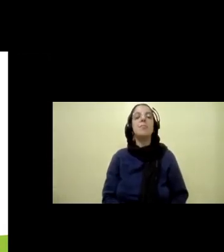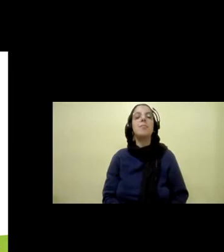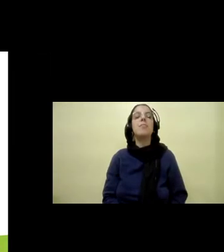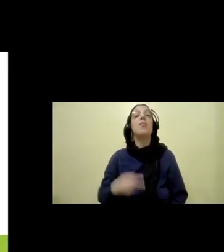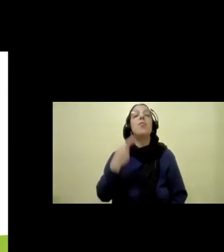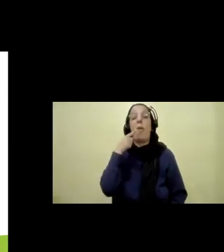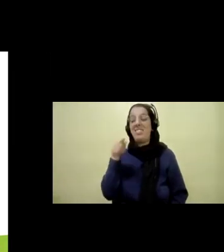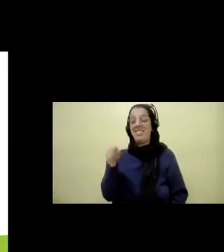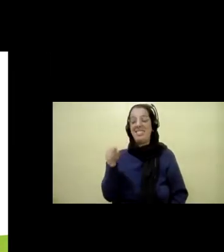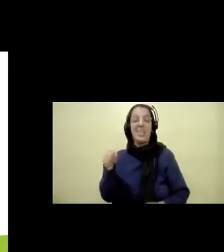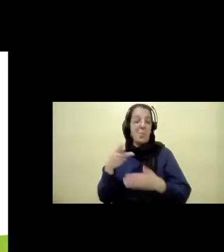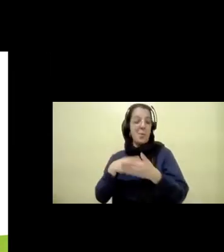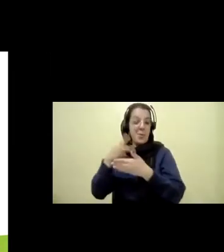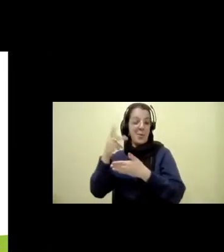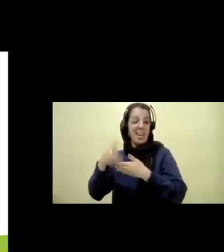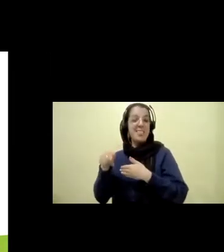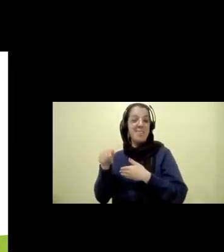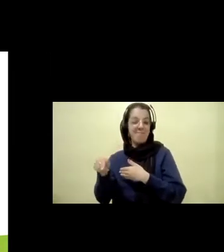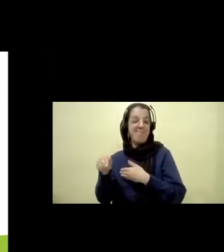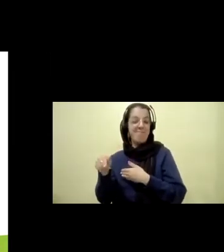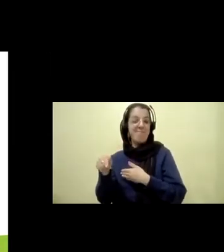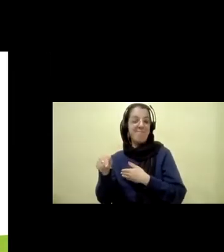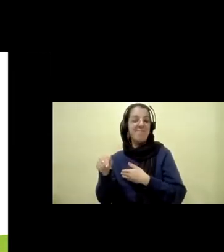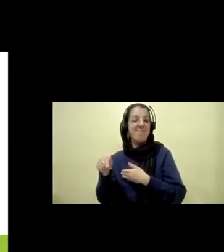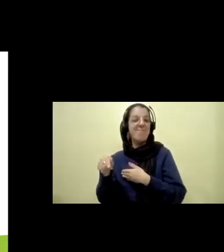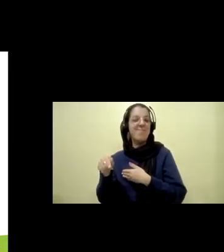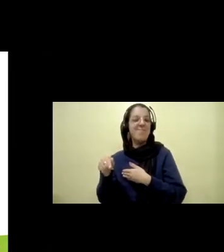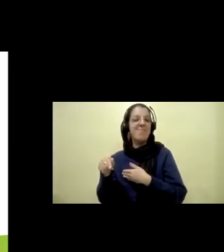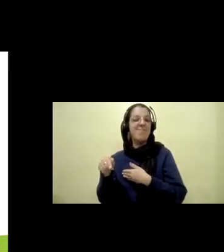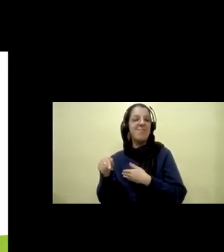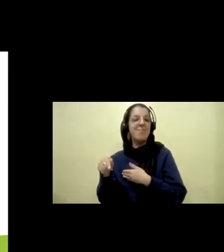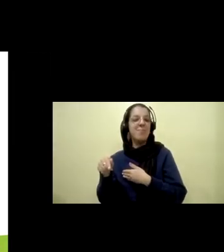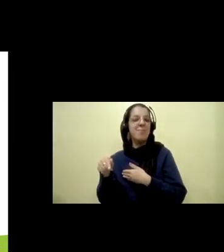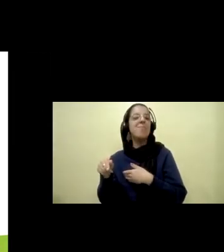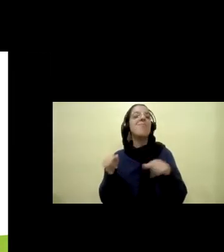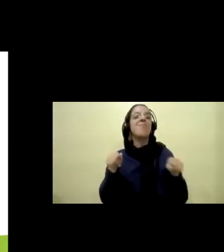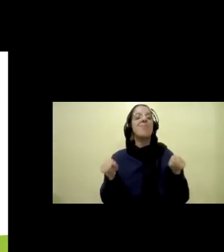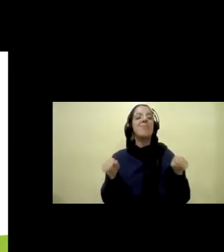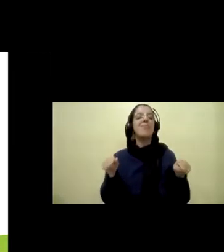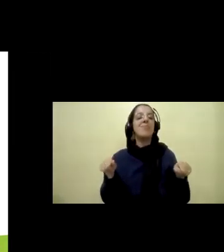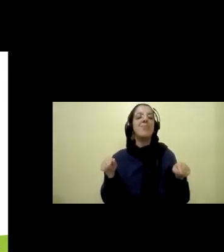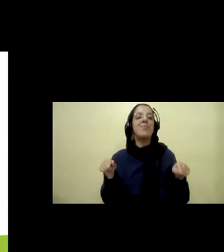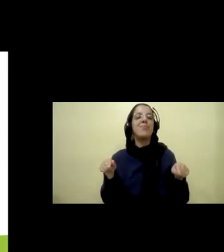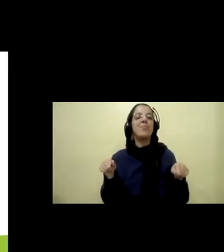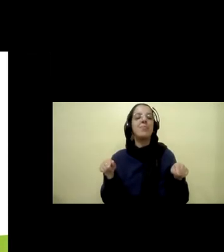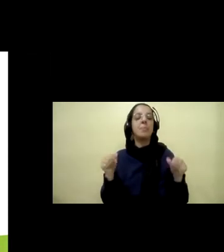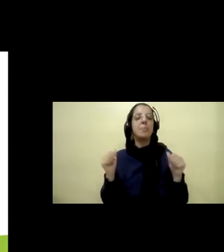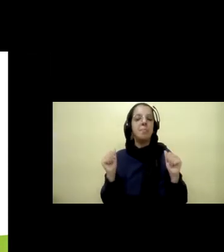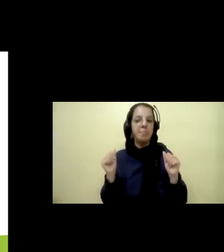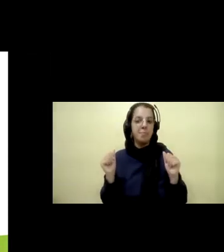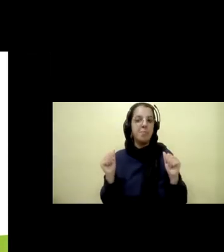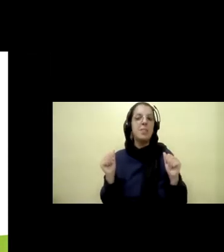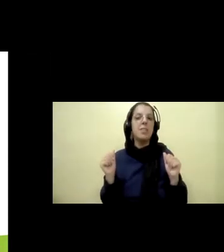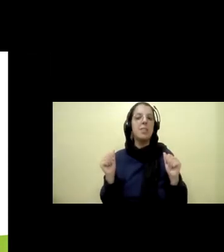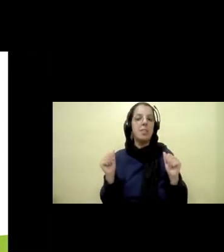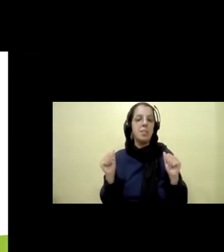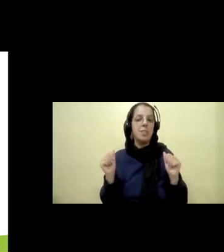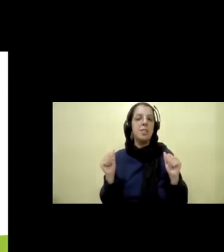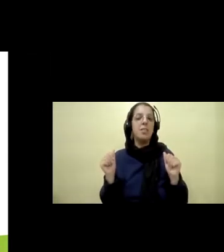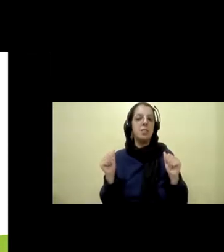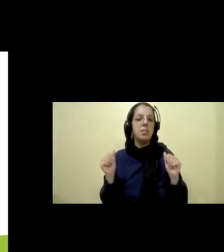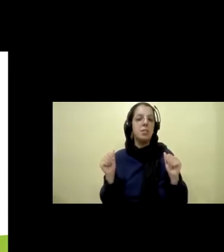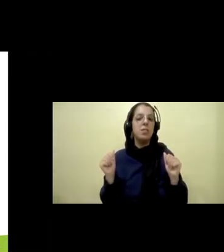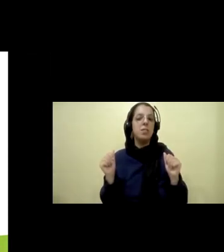programs, which is the same for arts discipline programs, you can have up to one strategic program grant